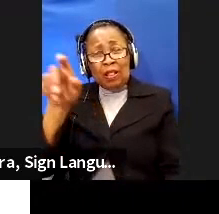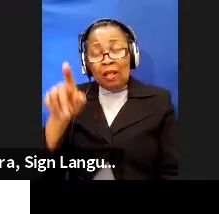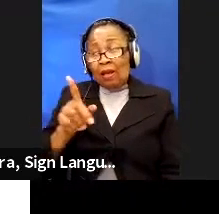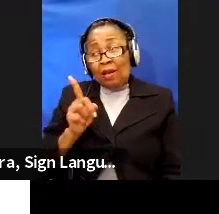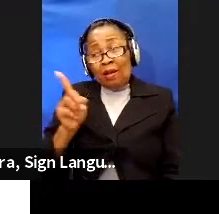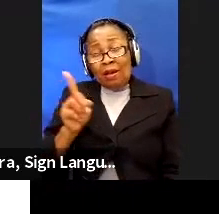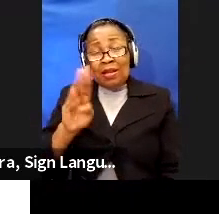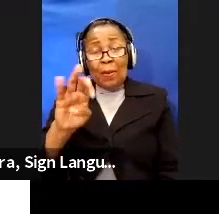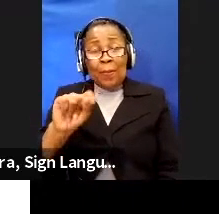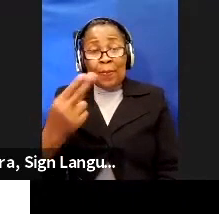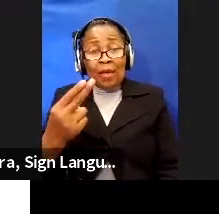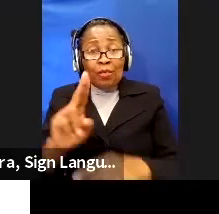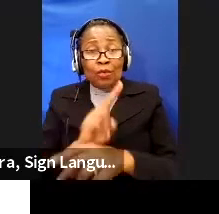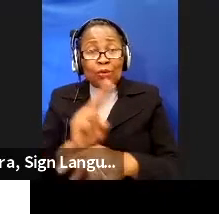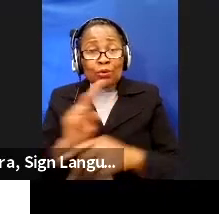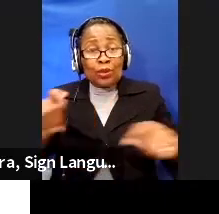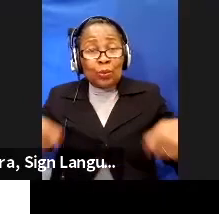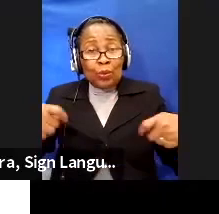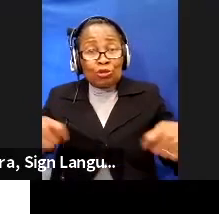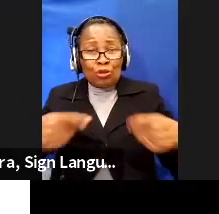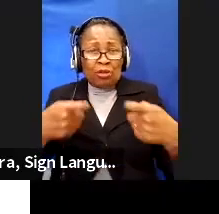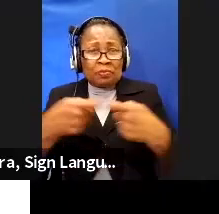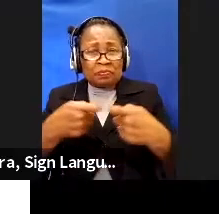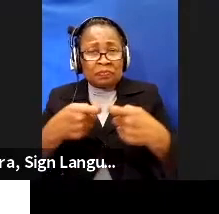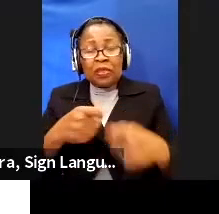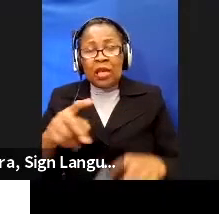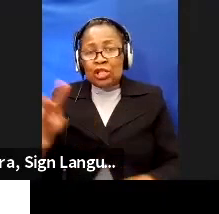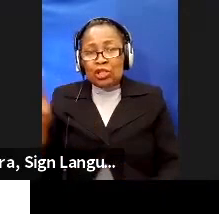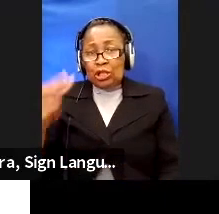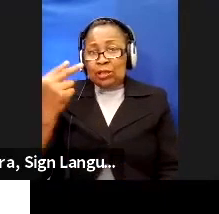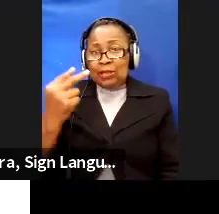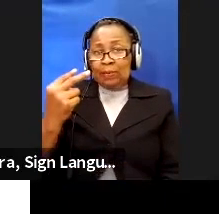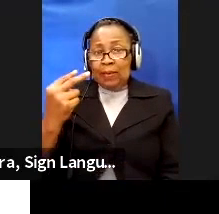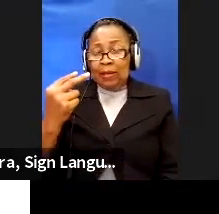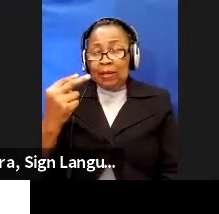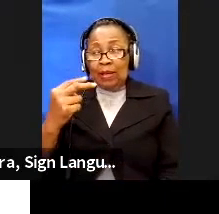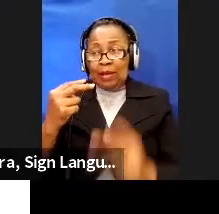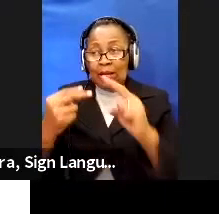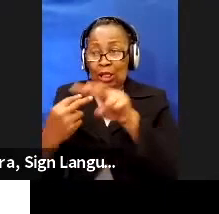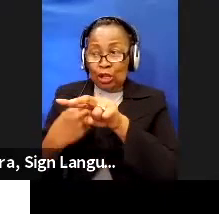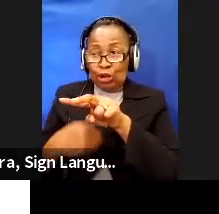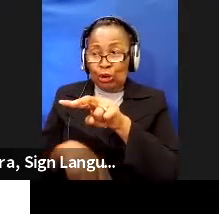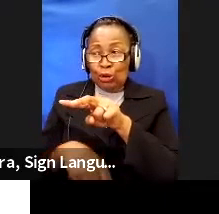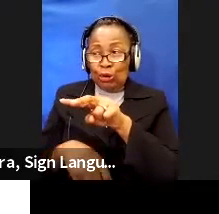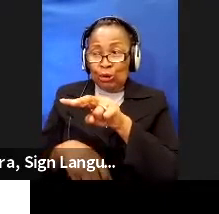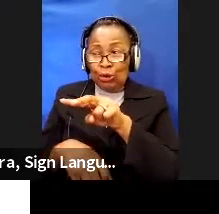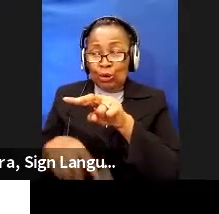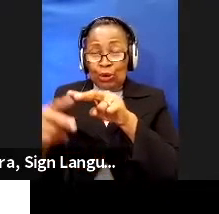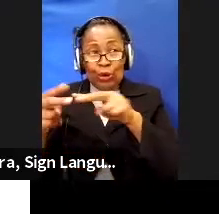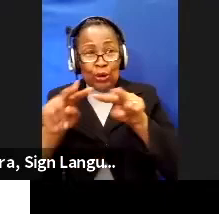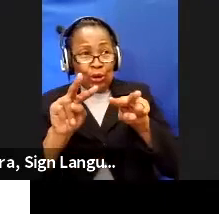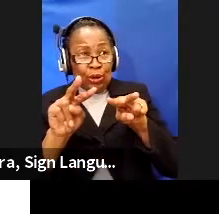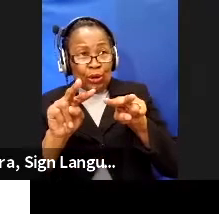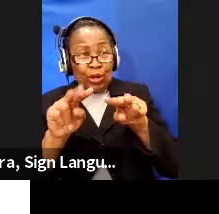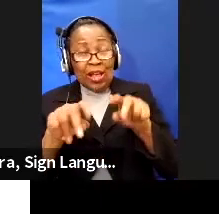wheelchair user. She uses a power chair. And she looks at me and I look at her. And we both look at the stairs and